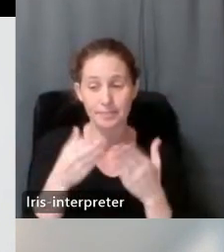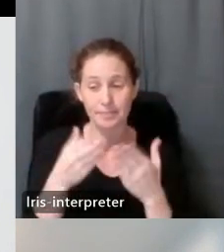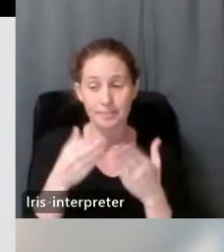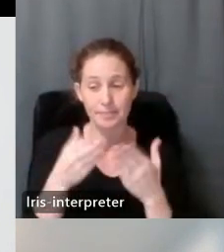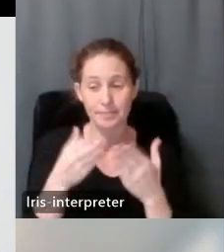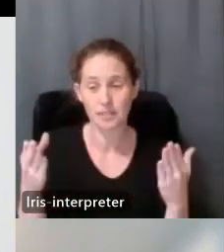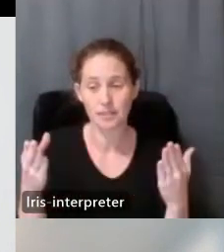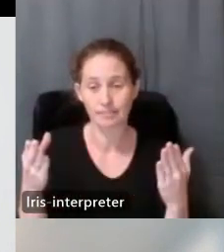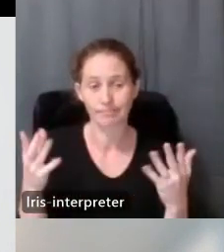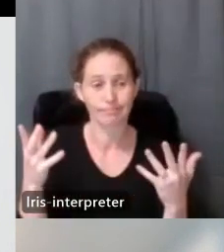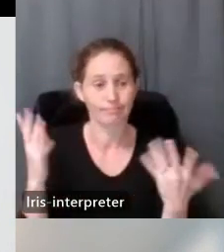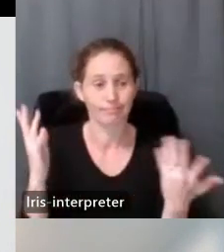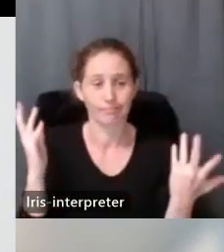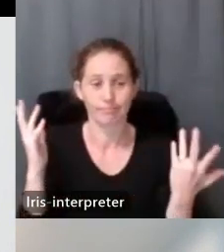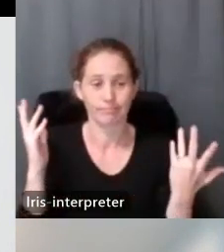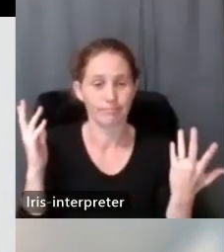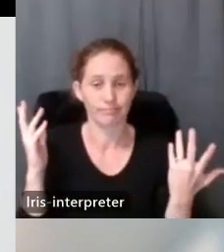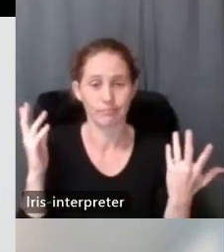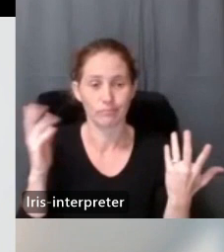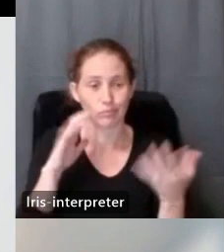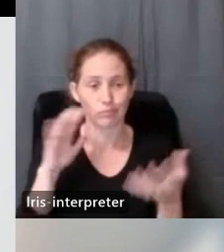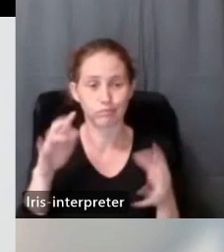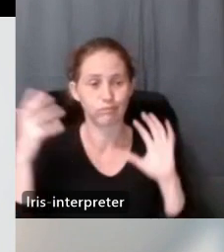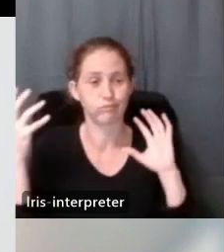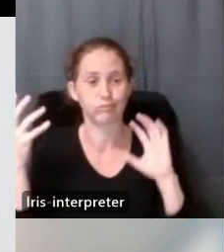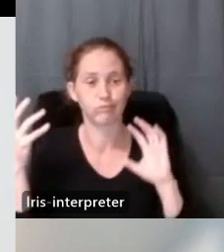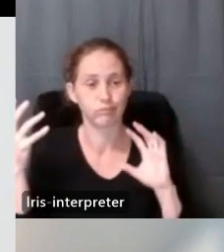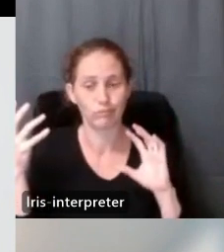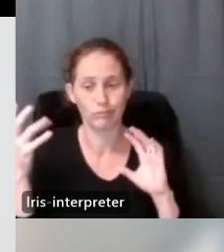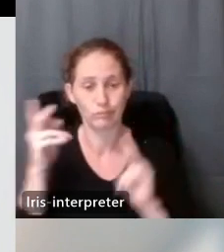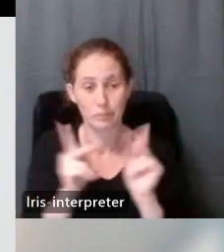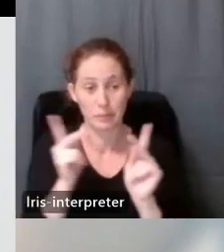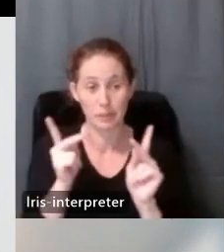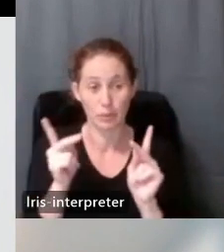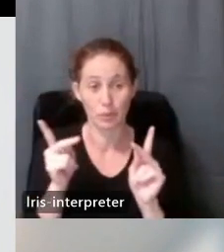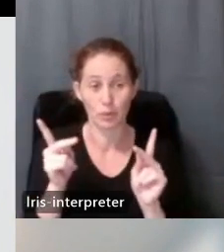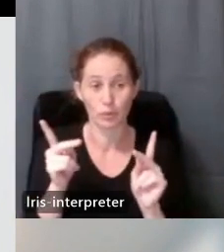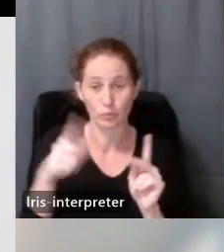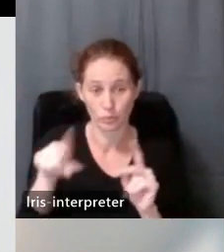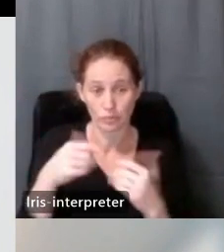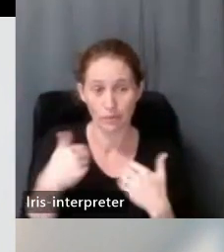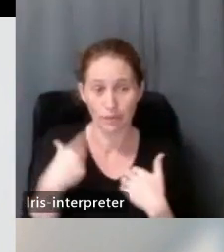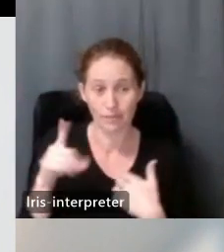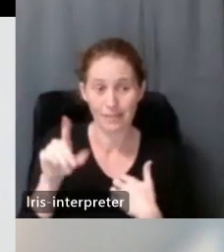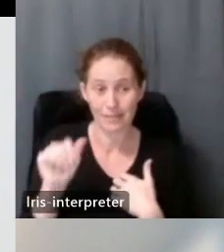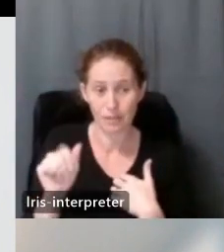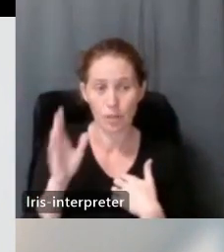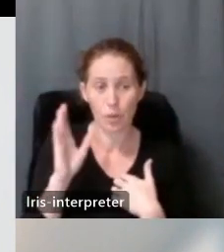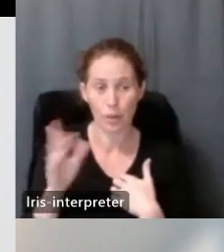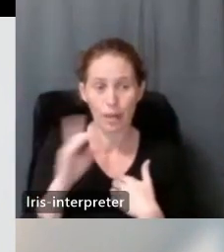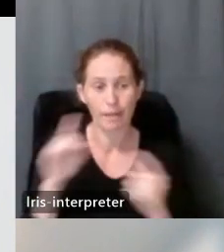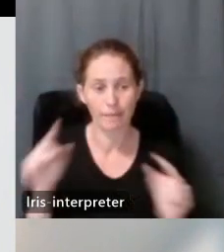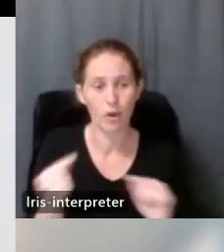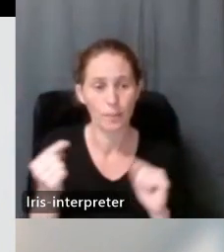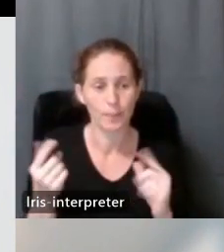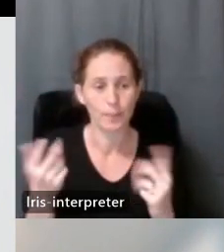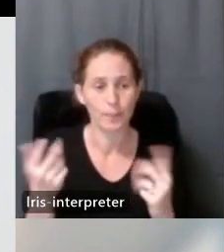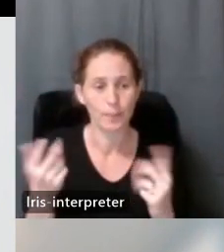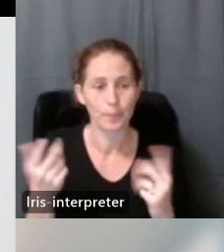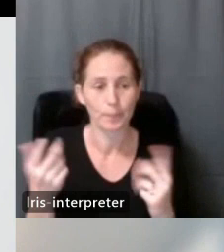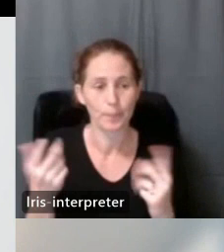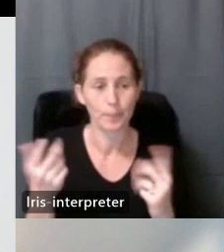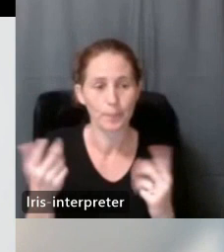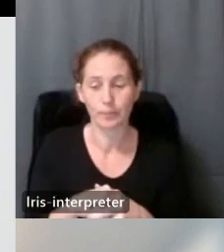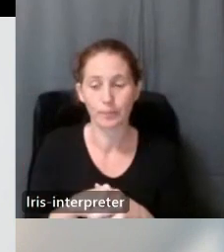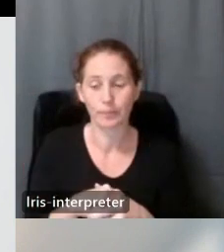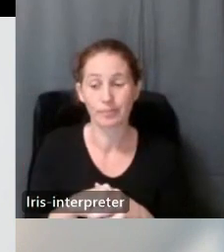are going to go poorly and people with disabilities will be harmed. The fact is